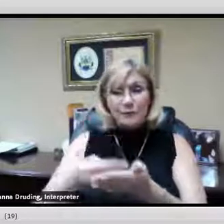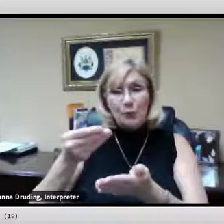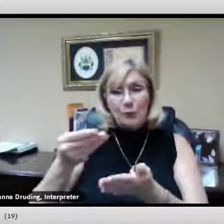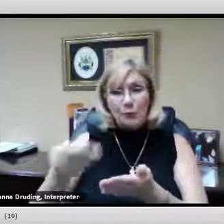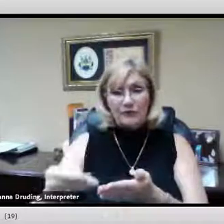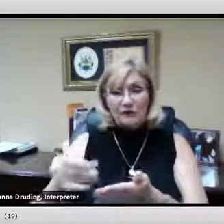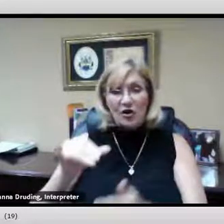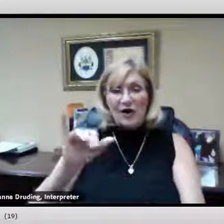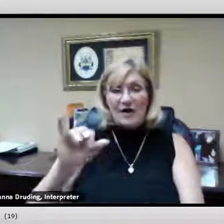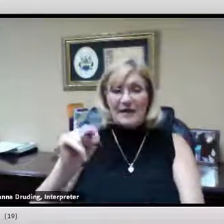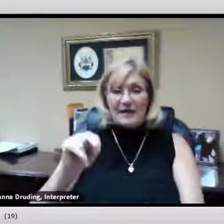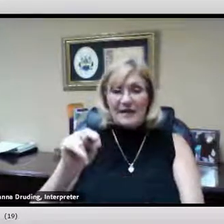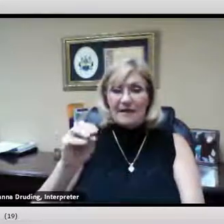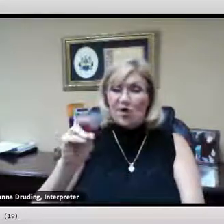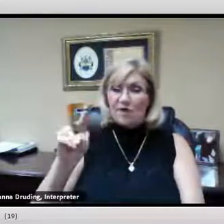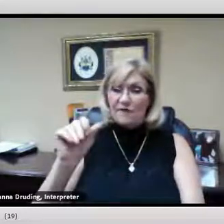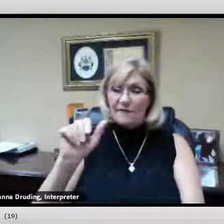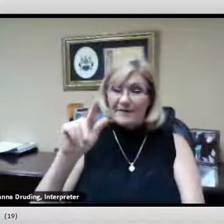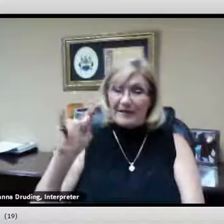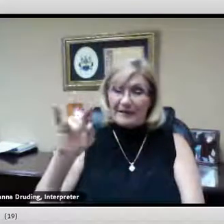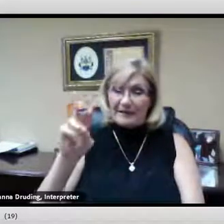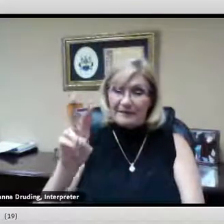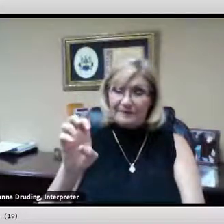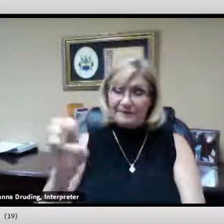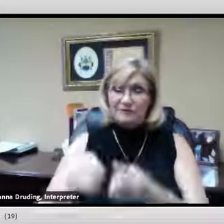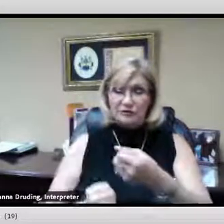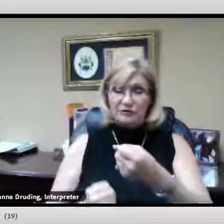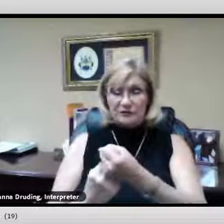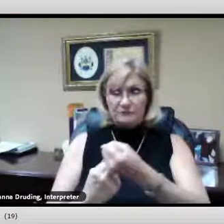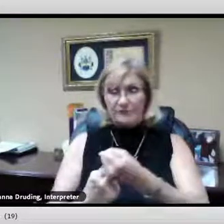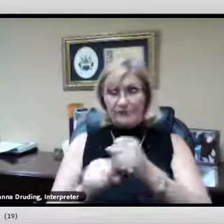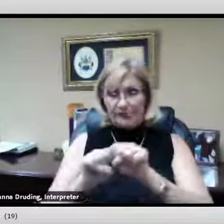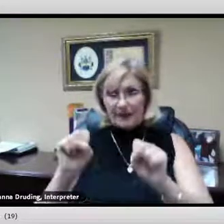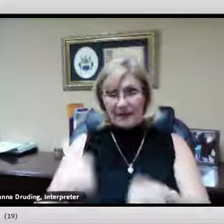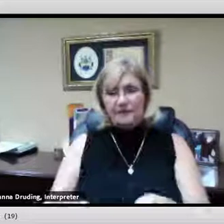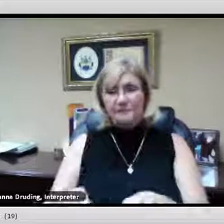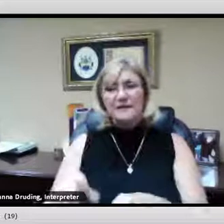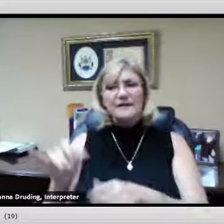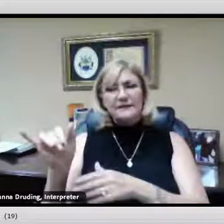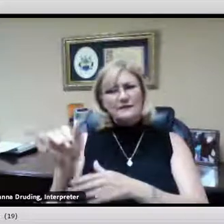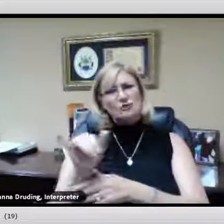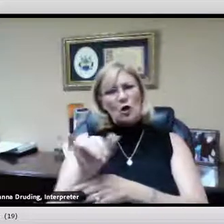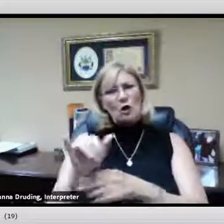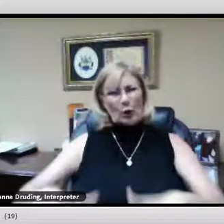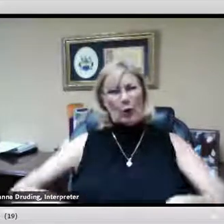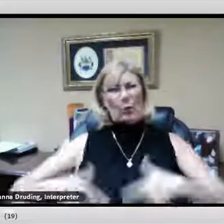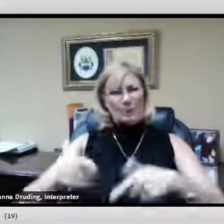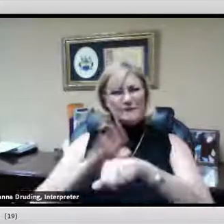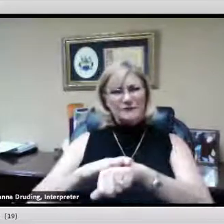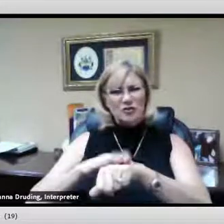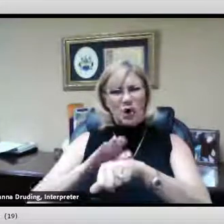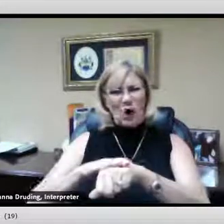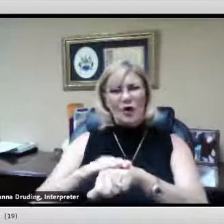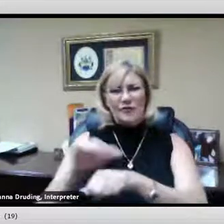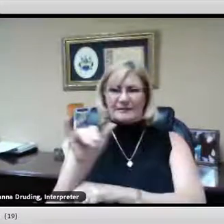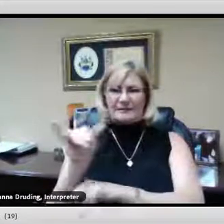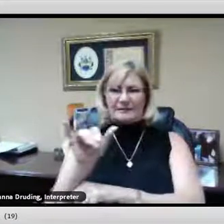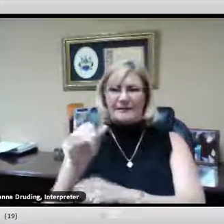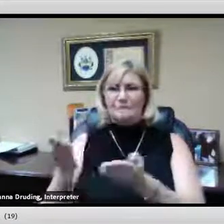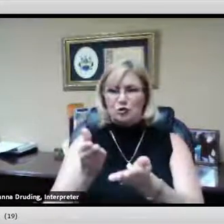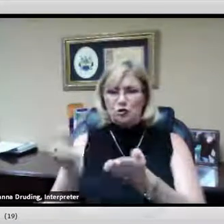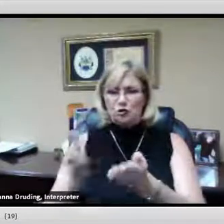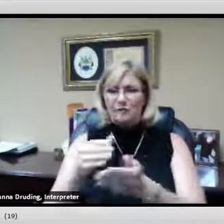Innovative Interfaces. It's part of our ILS essentially. It actually lives on the same server as our